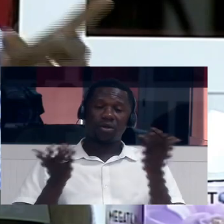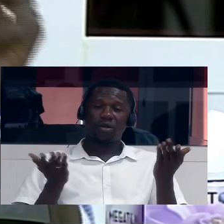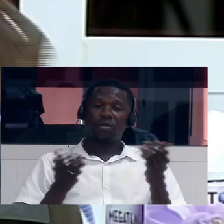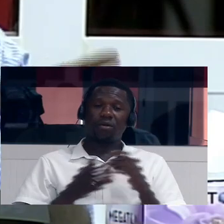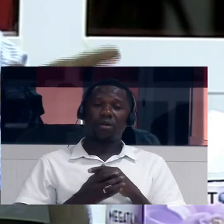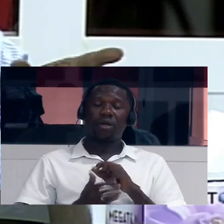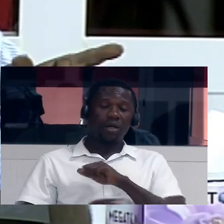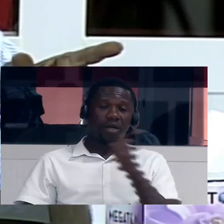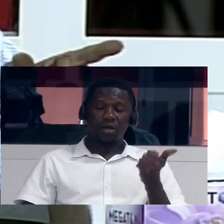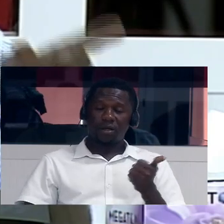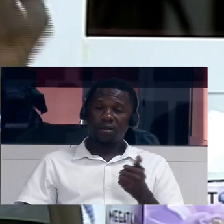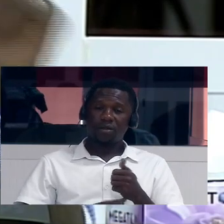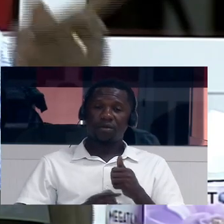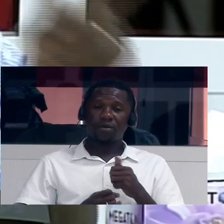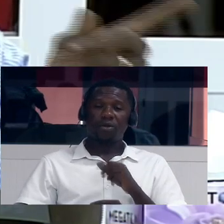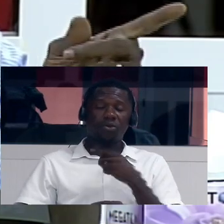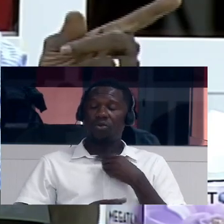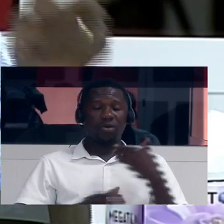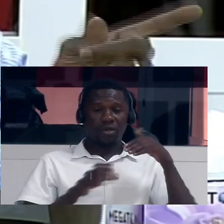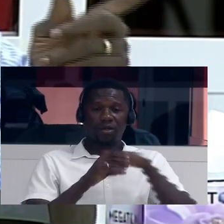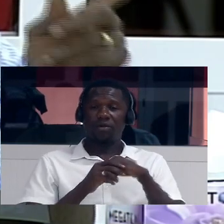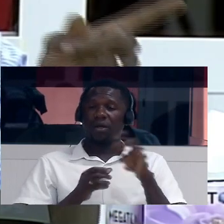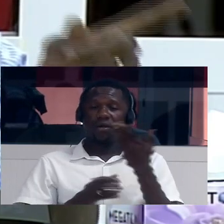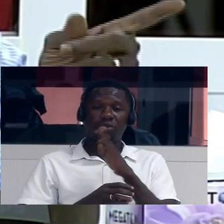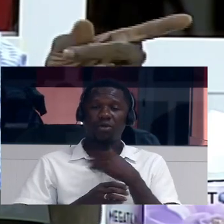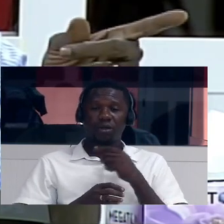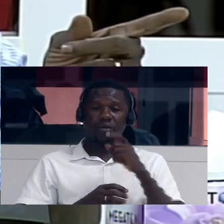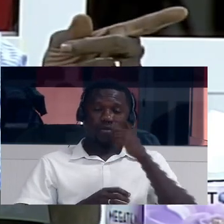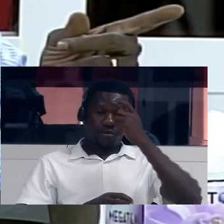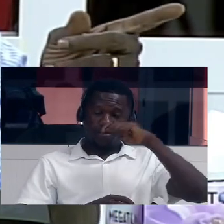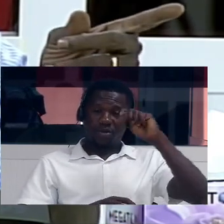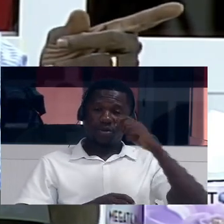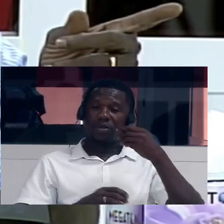I'm not stopping any procession, and don't interfere anymore in police operations.